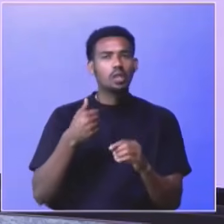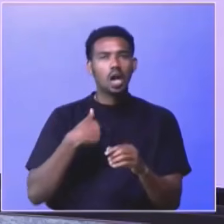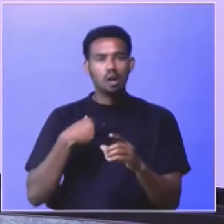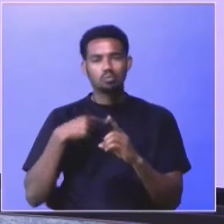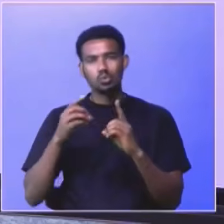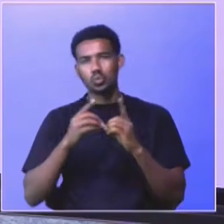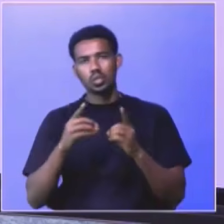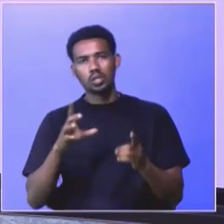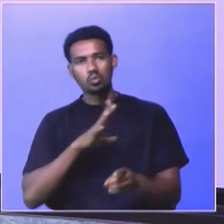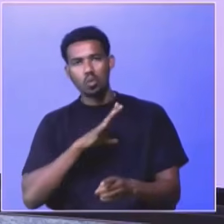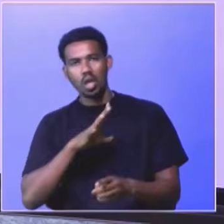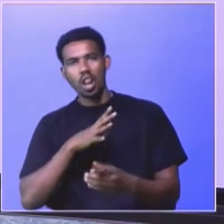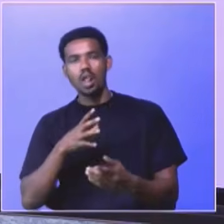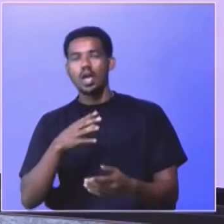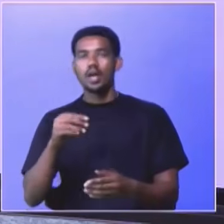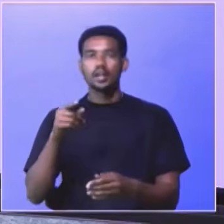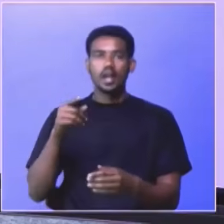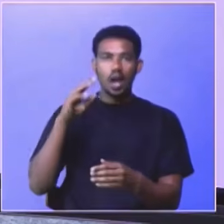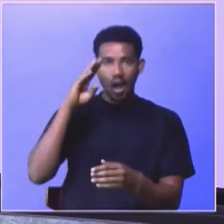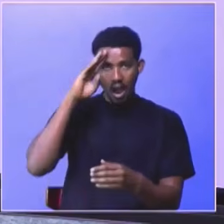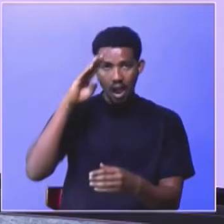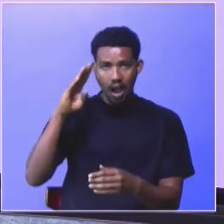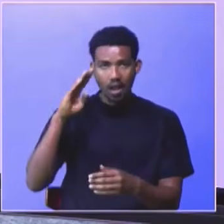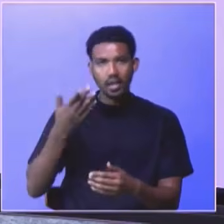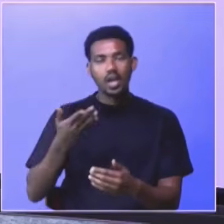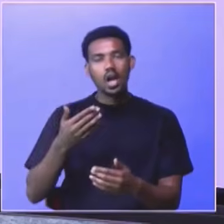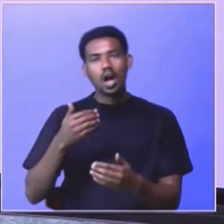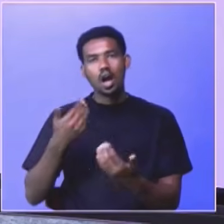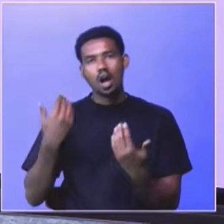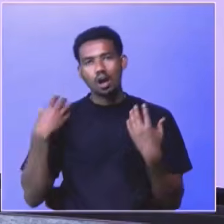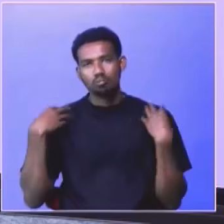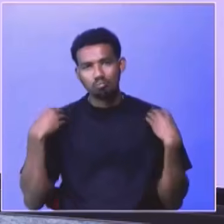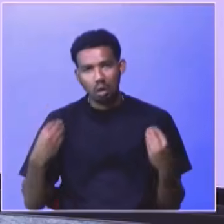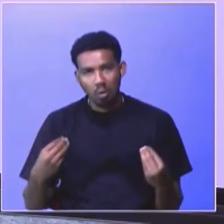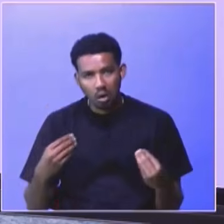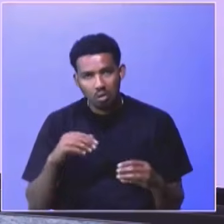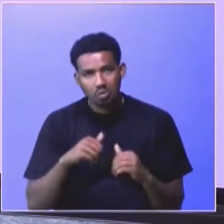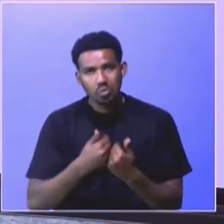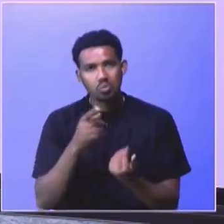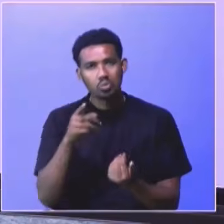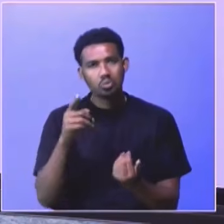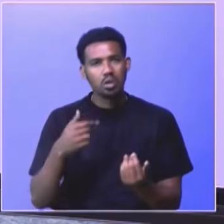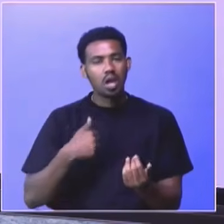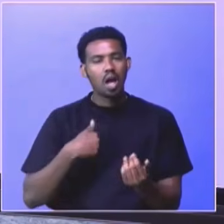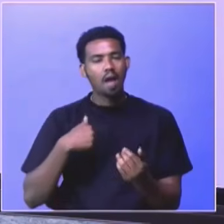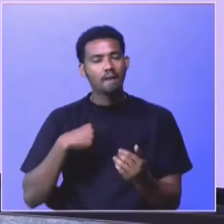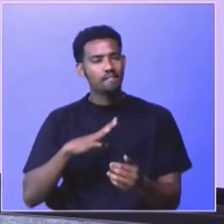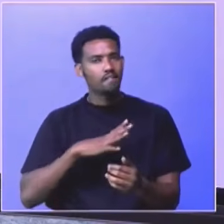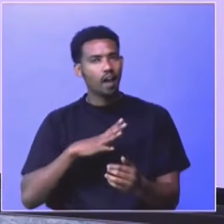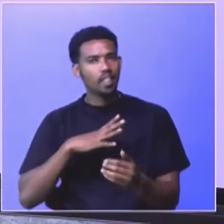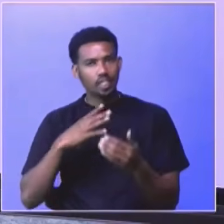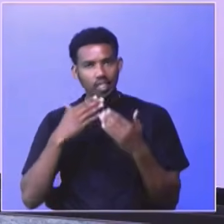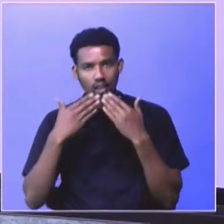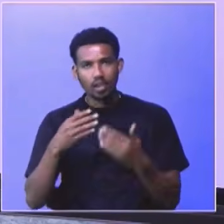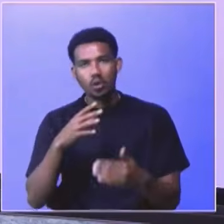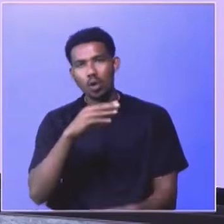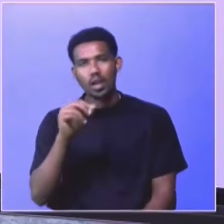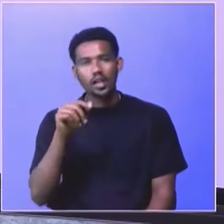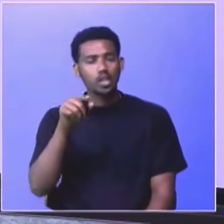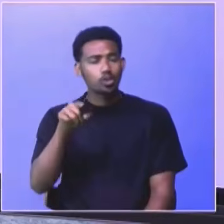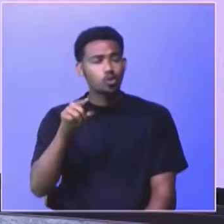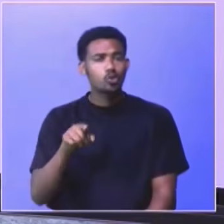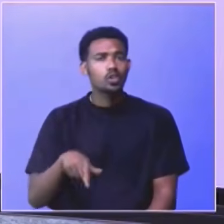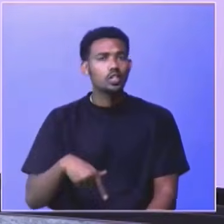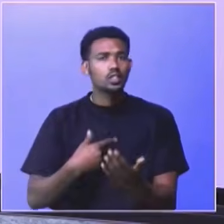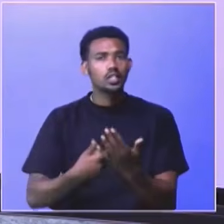well. Here is, hi, how are you? Hi, I'm fine, thank you. And you. And